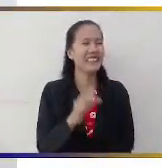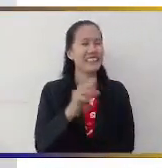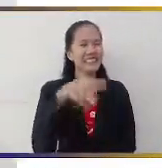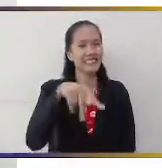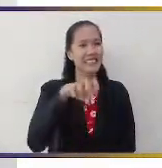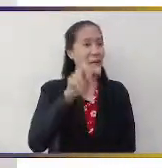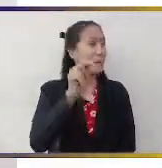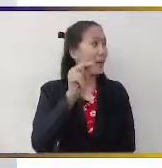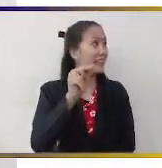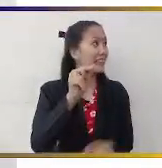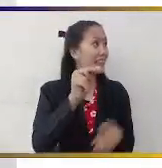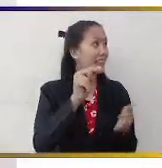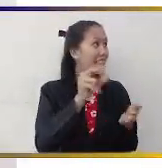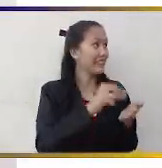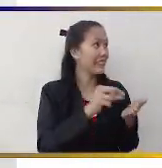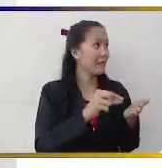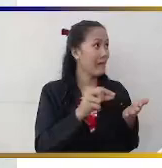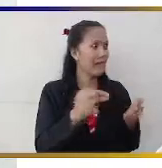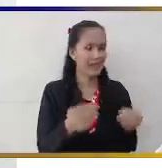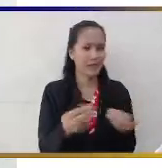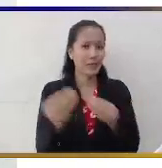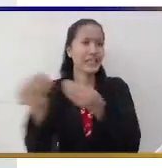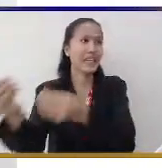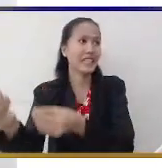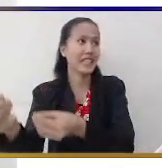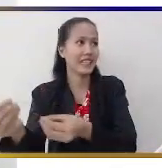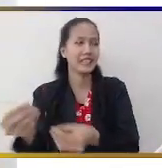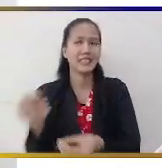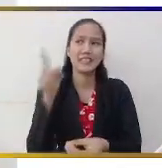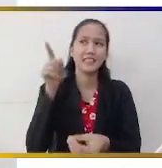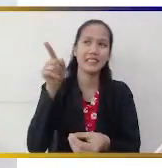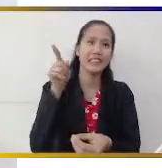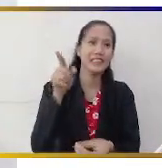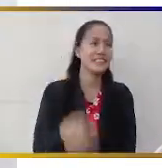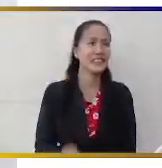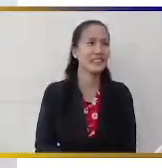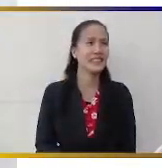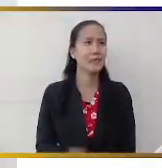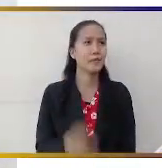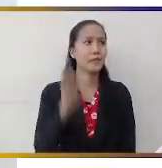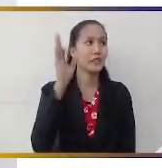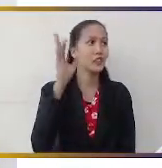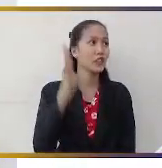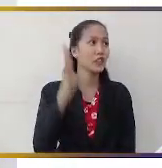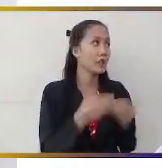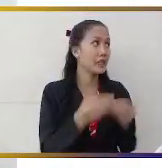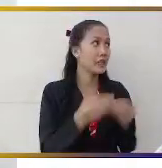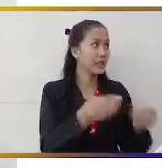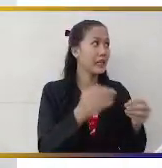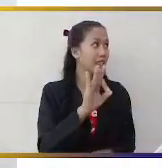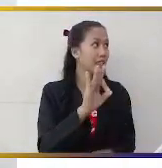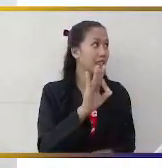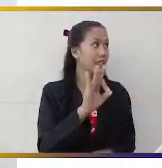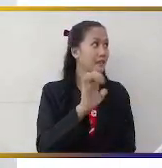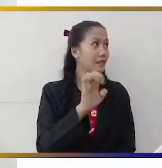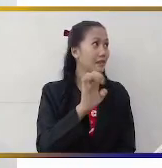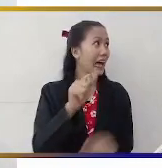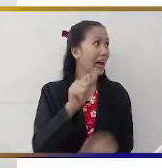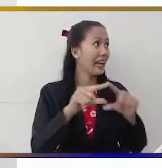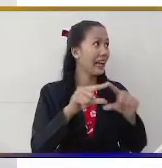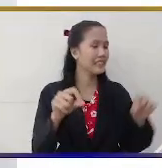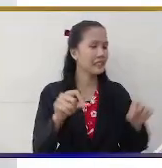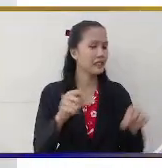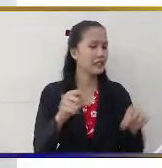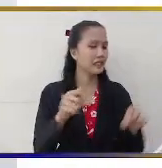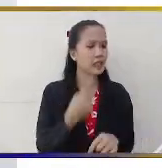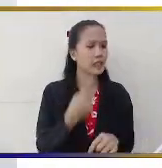Huh? Or do you want to give that to him? Give it to him. Just give it away. Give it. Just